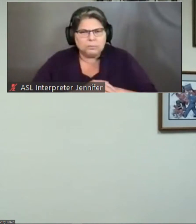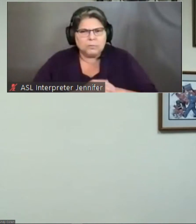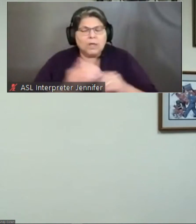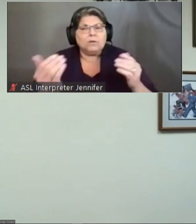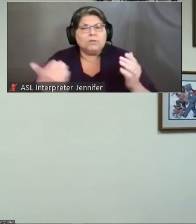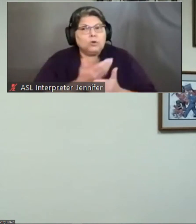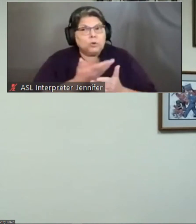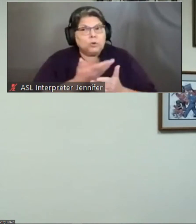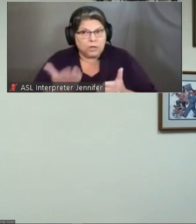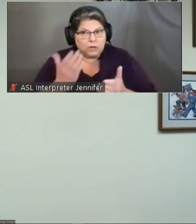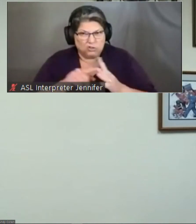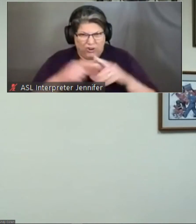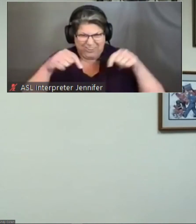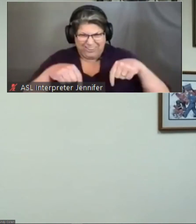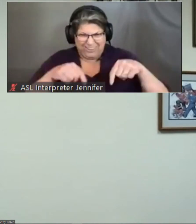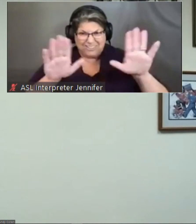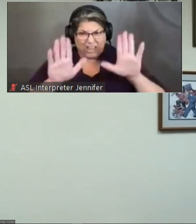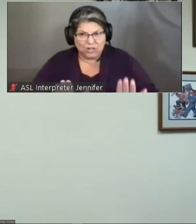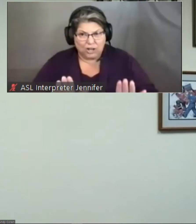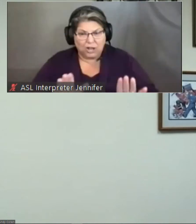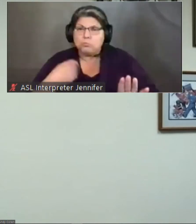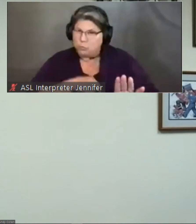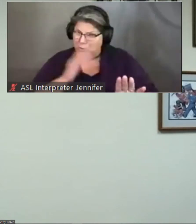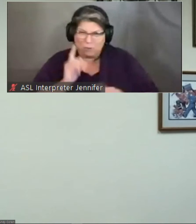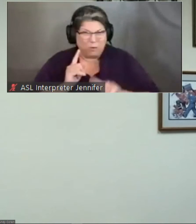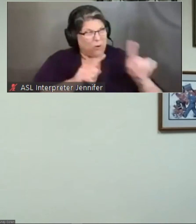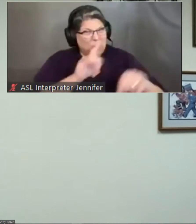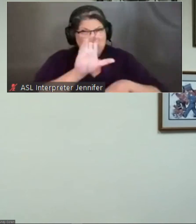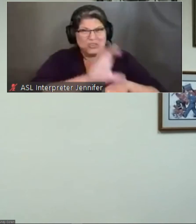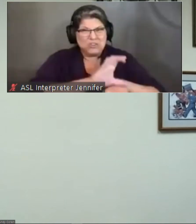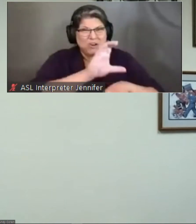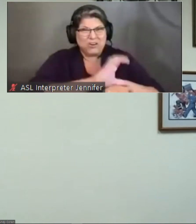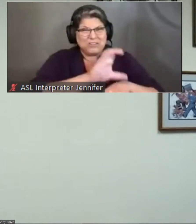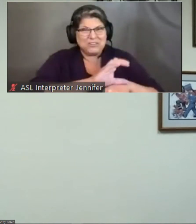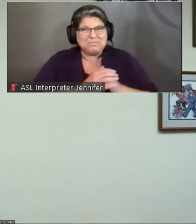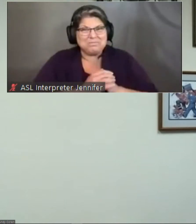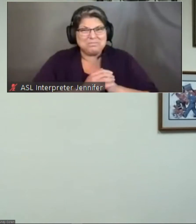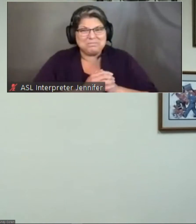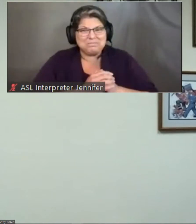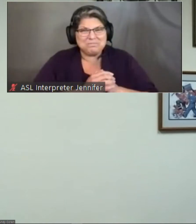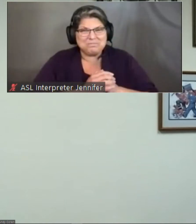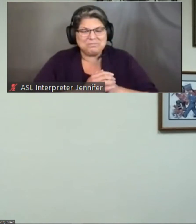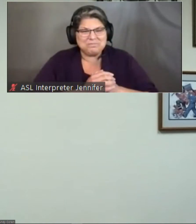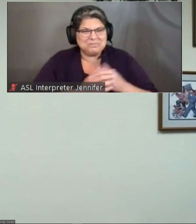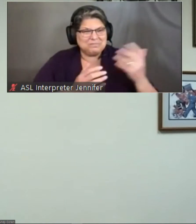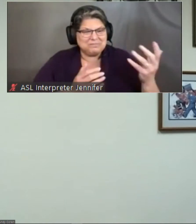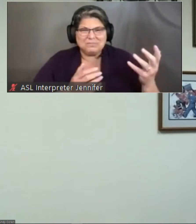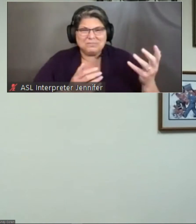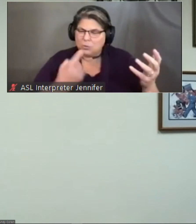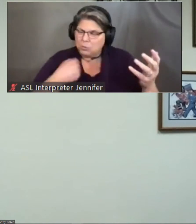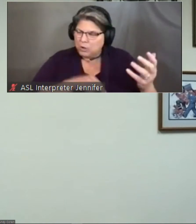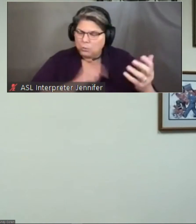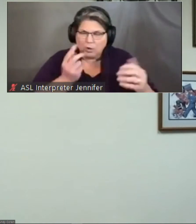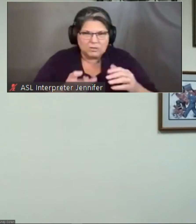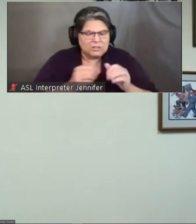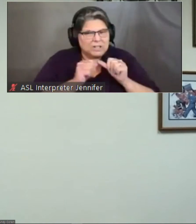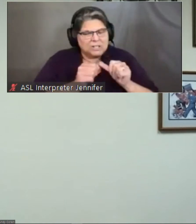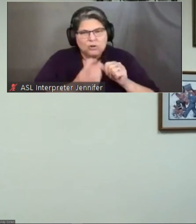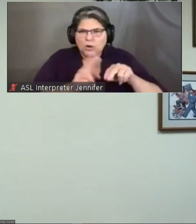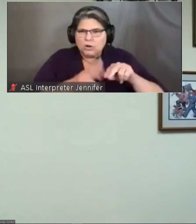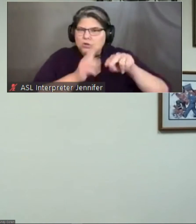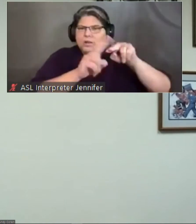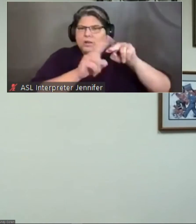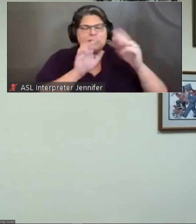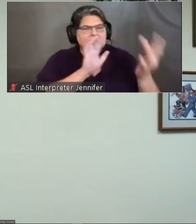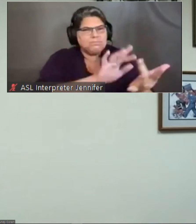this Sunday, which is we will be going to church. To support all this, we are continuing and increasing our outreach with